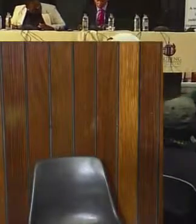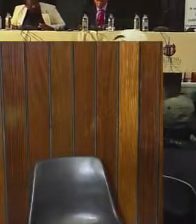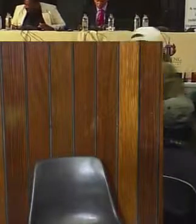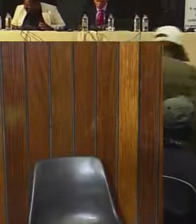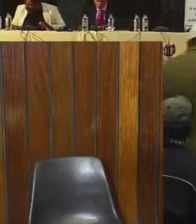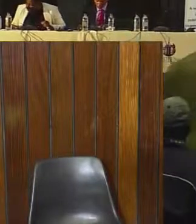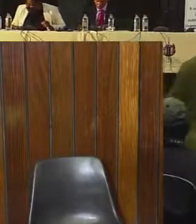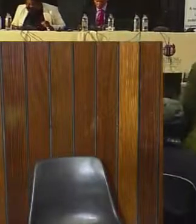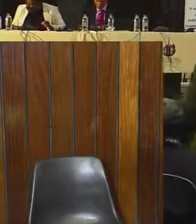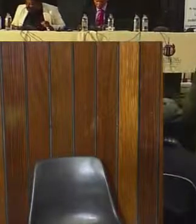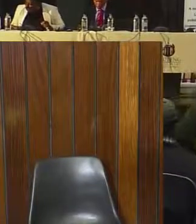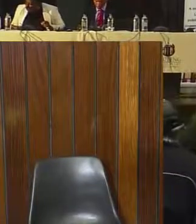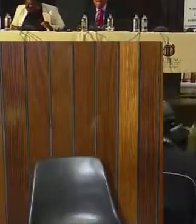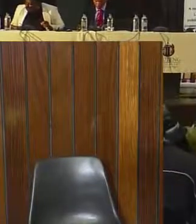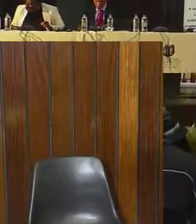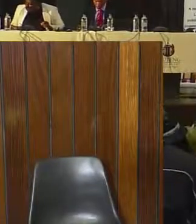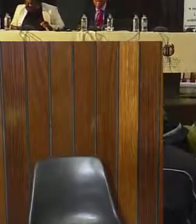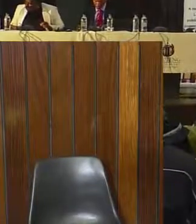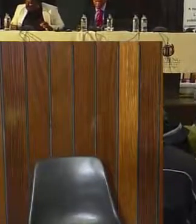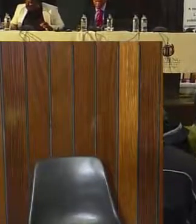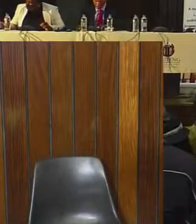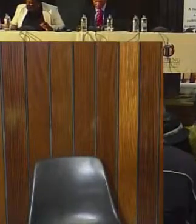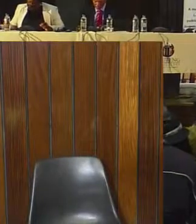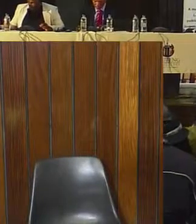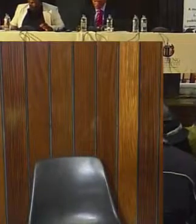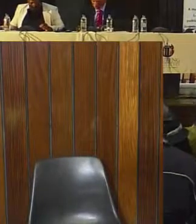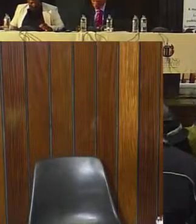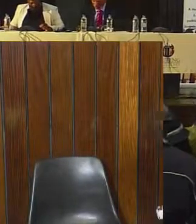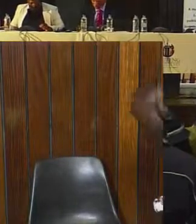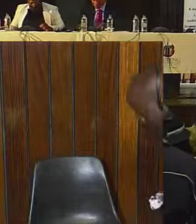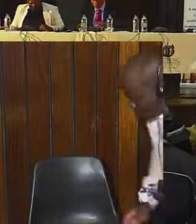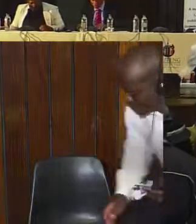about that was used to build the